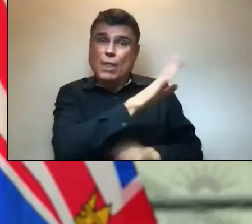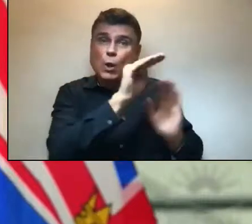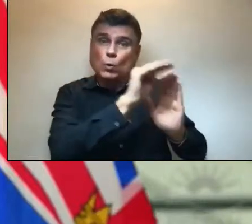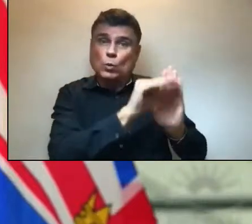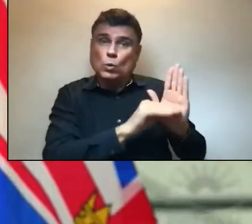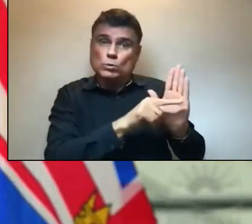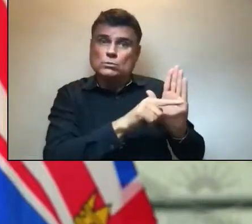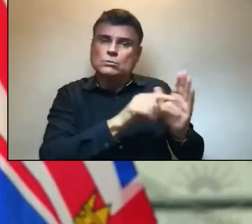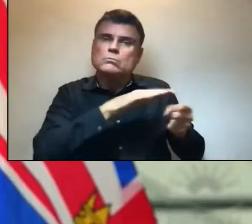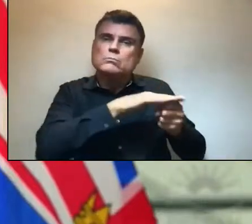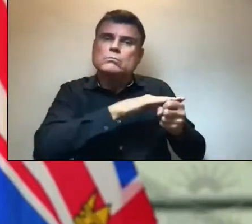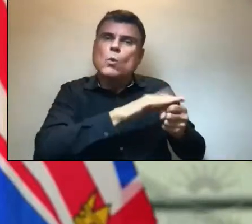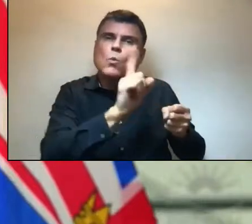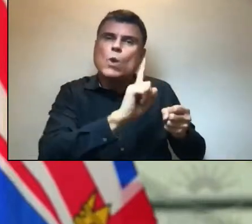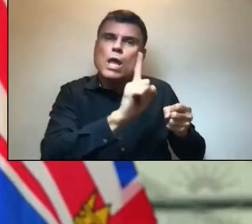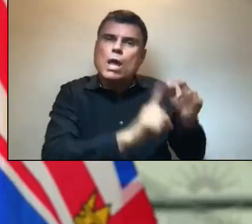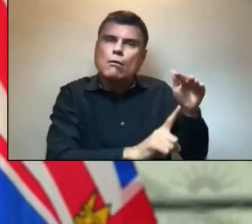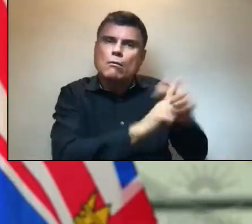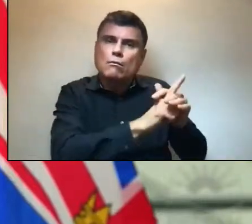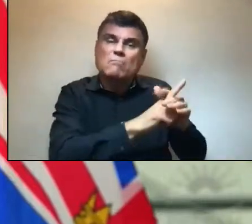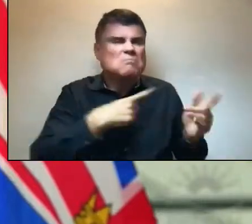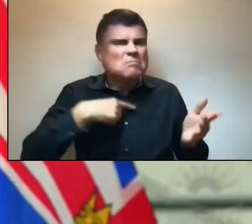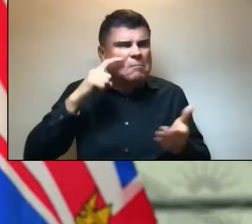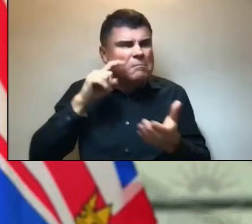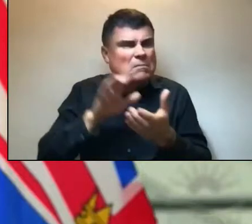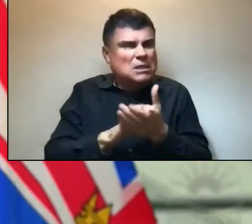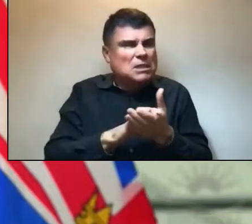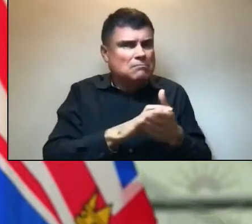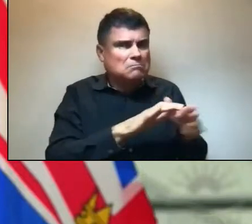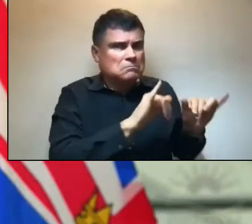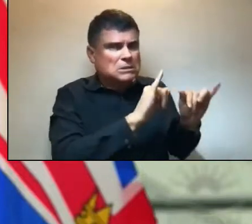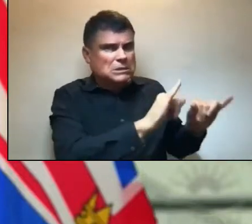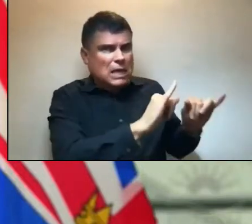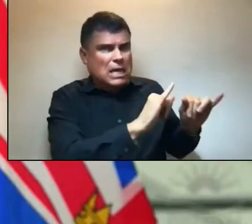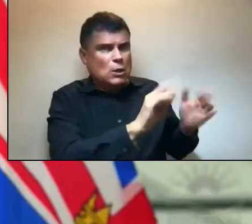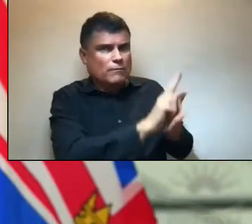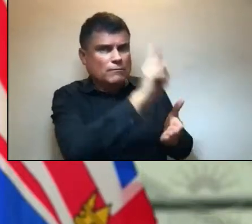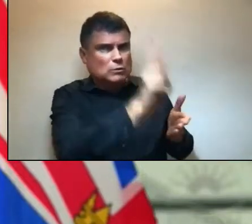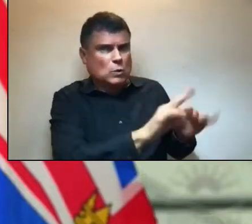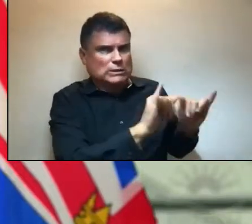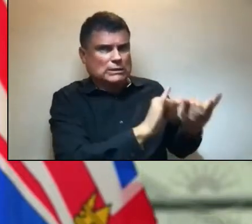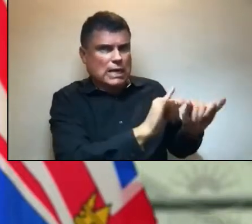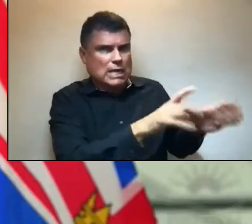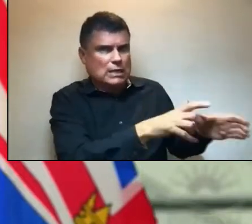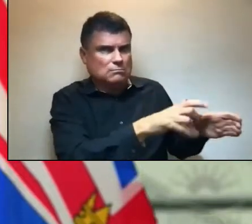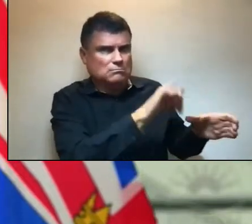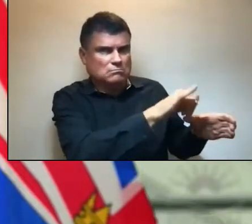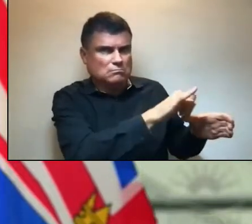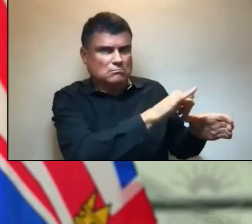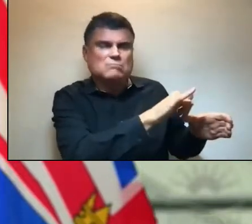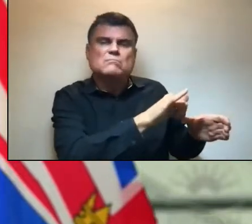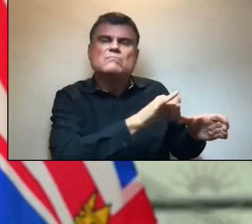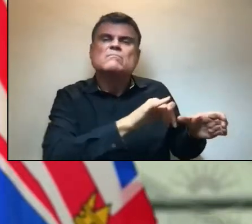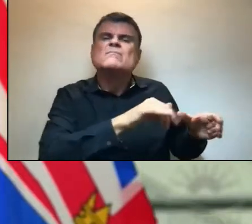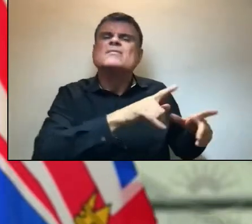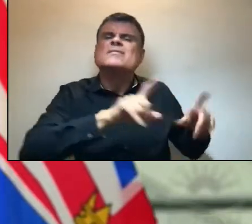that it's contained in Uvic, and so things like the exams are gone to